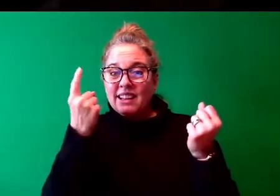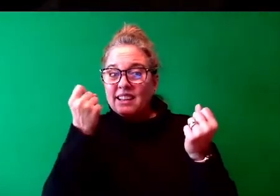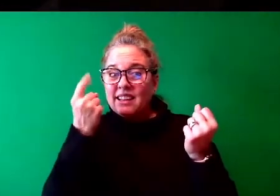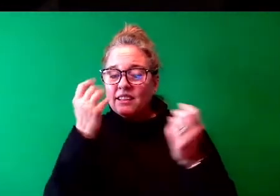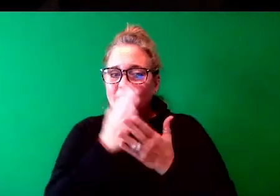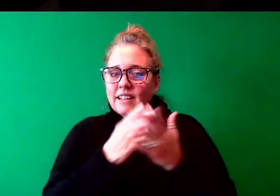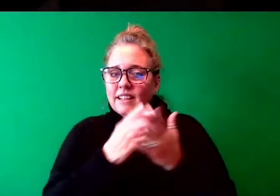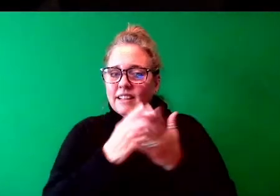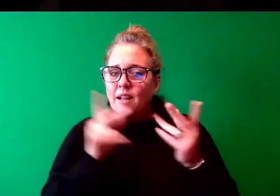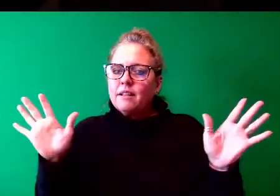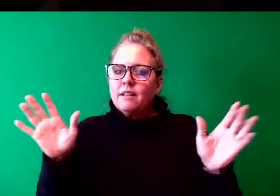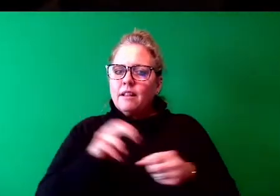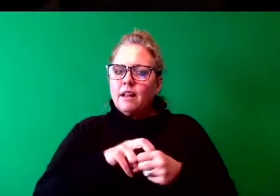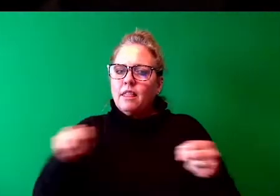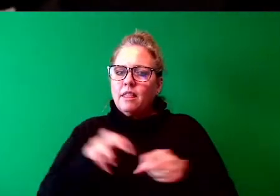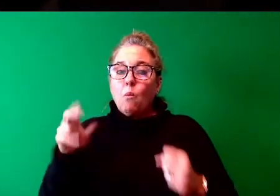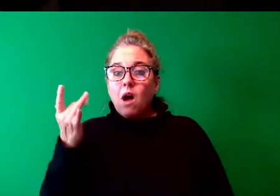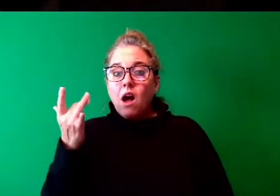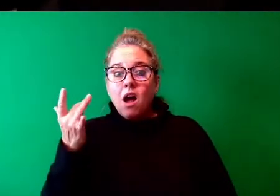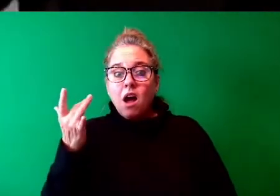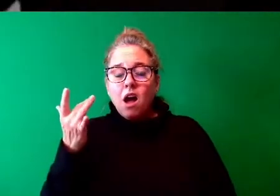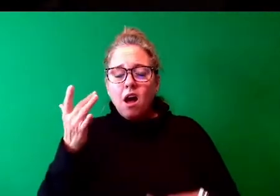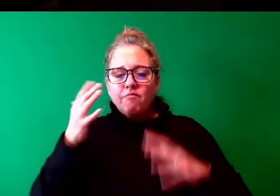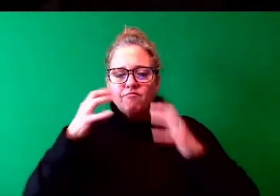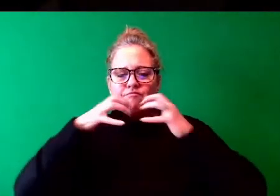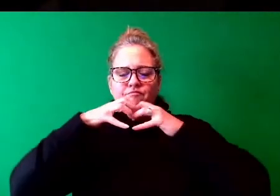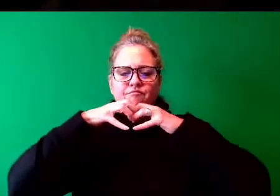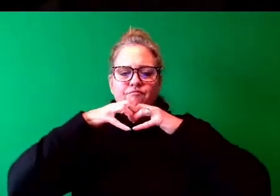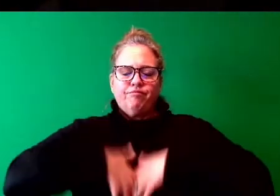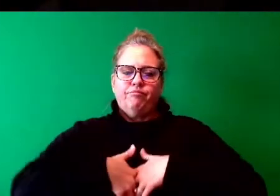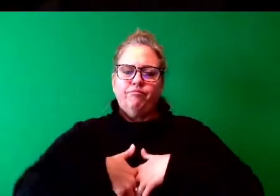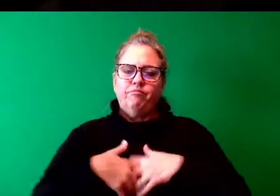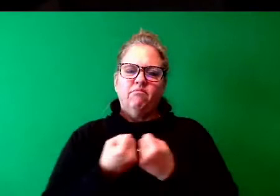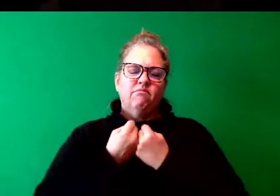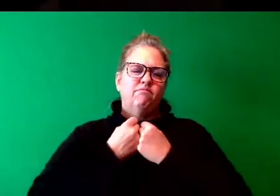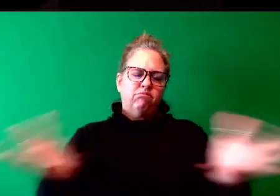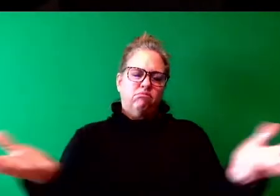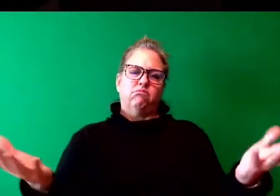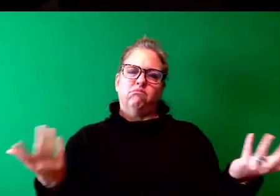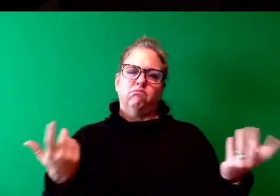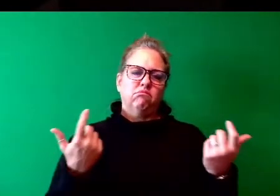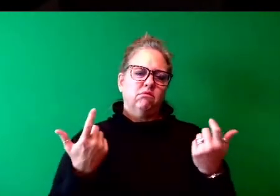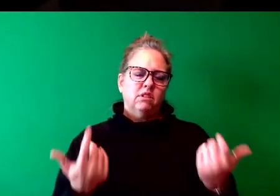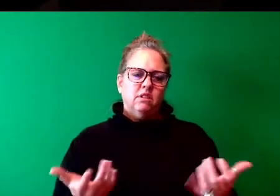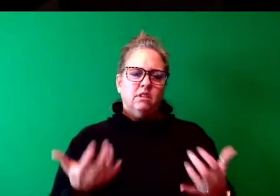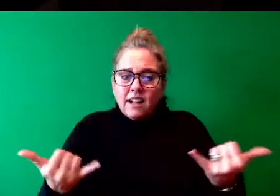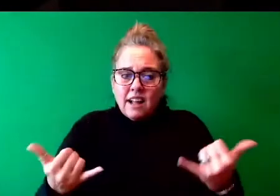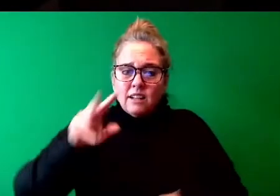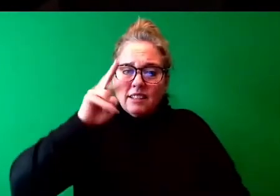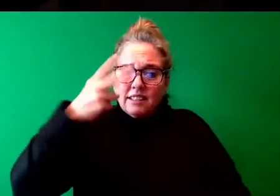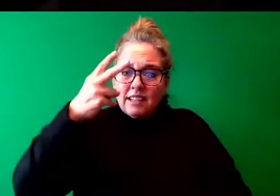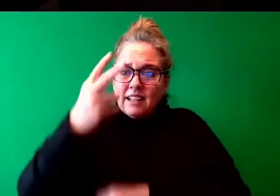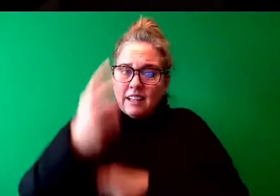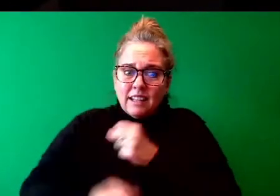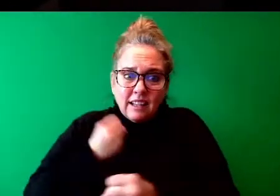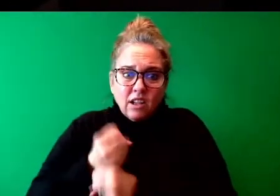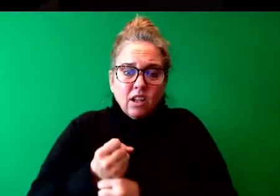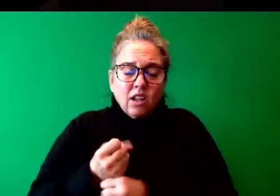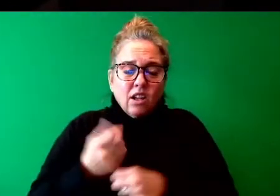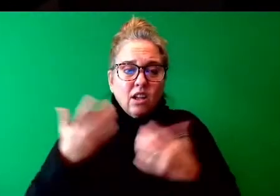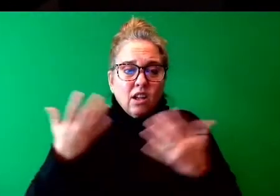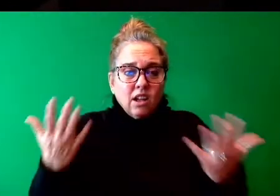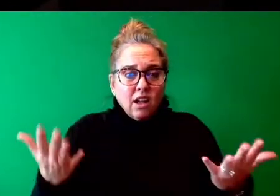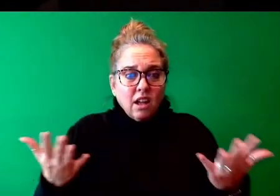burnout and moral distress, the moral distress of having to care for patients coming into a second year for something